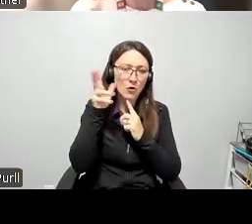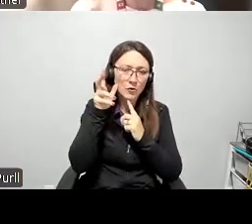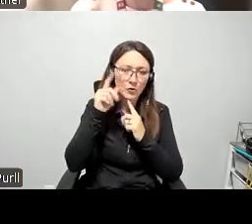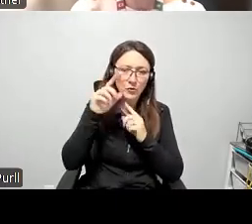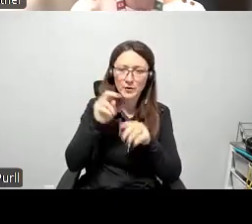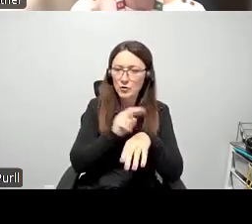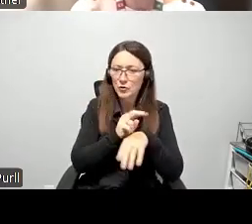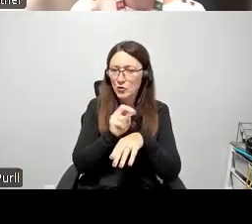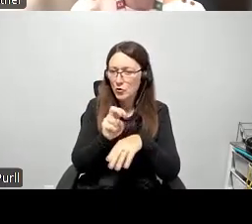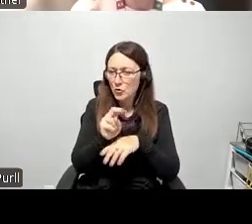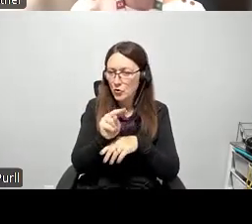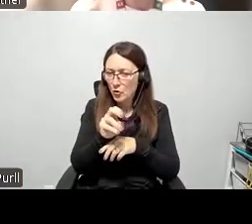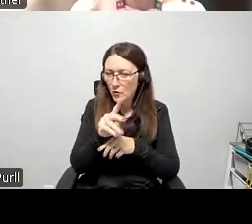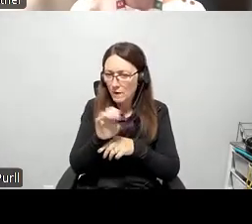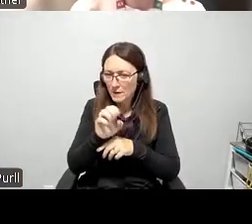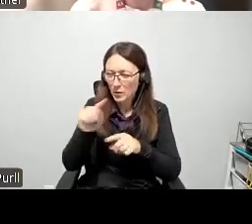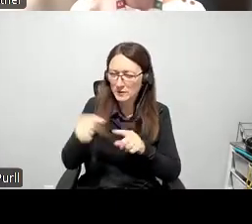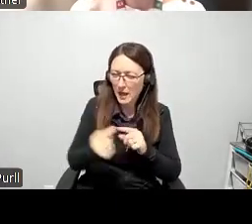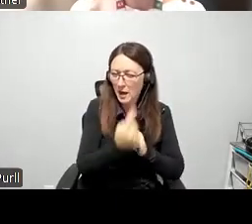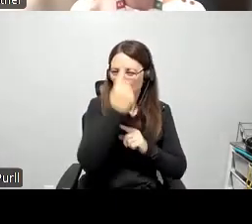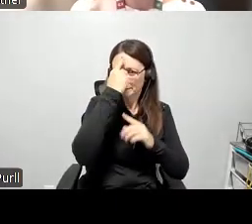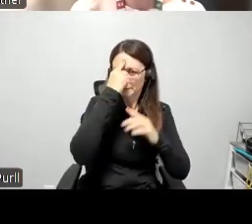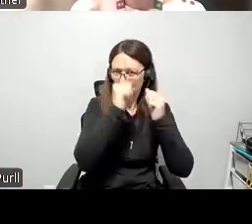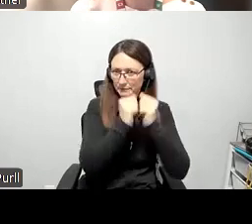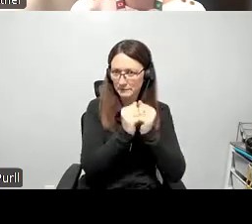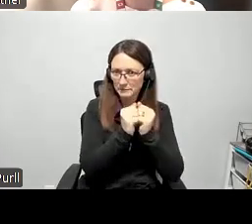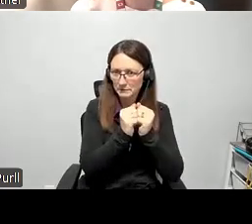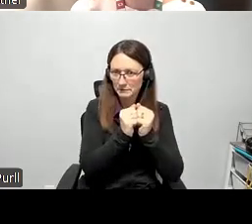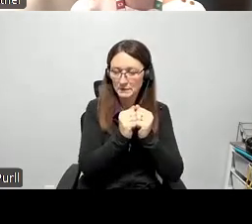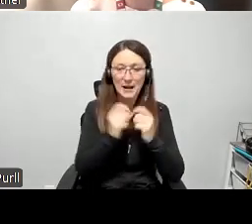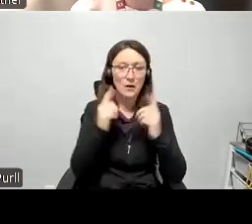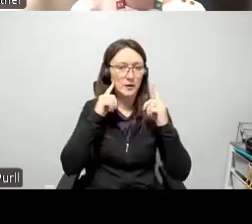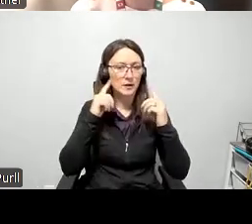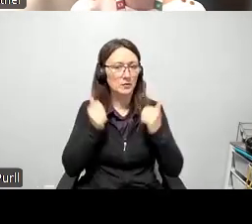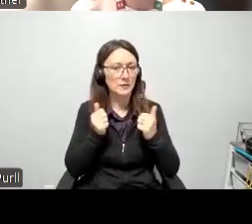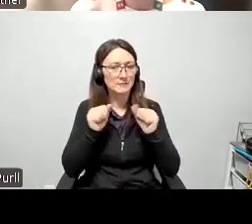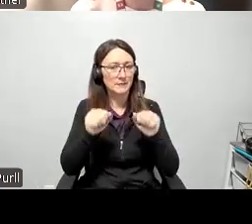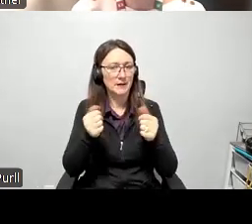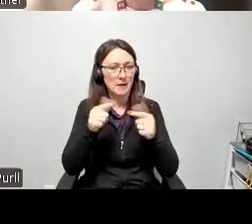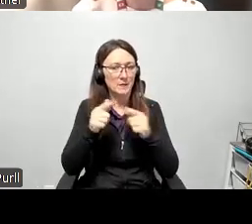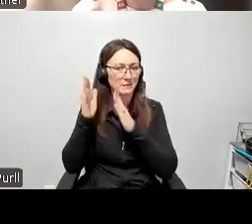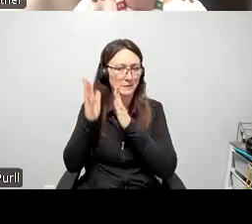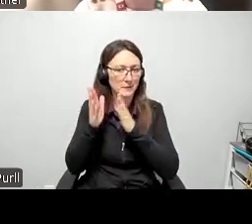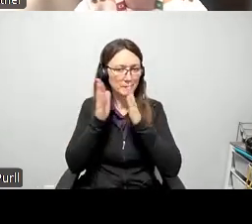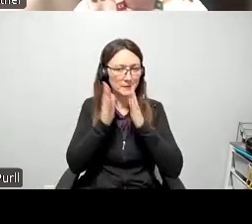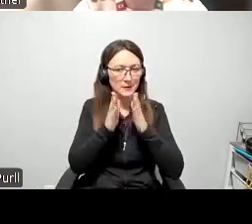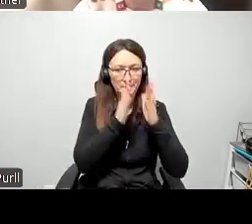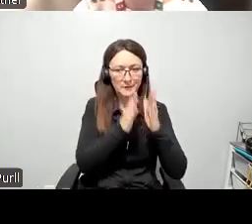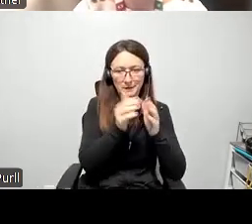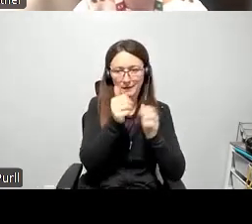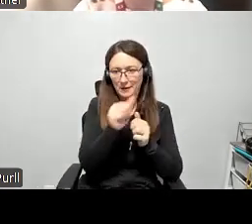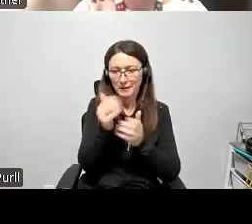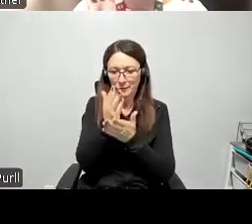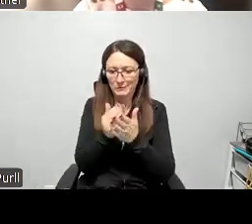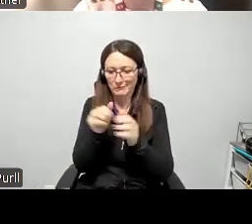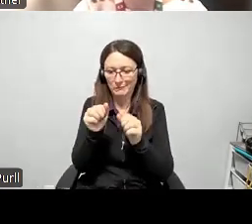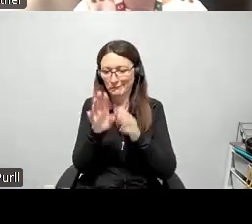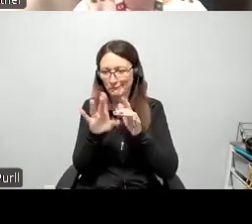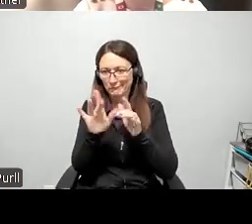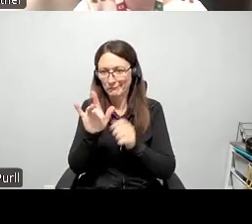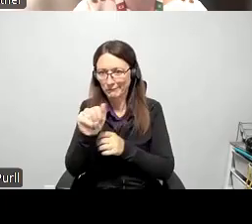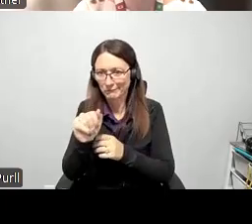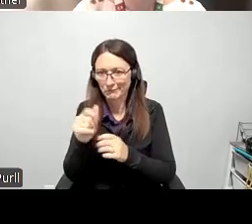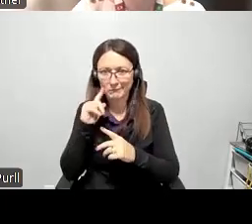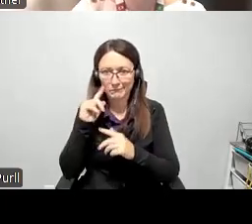brain. So hearing loss can occur at any part of this system, and understanding where the hearing loss